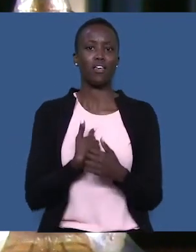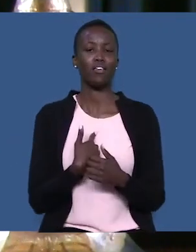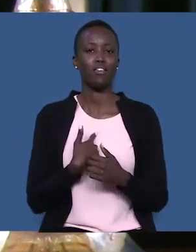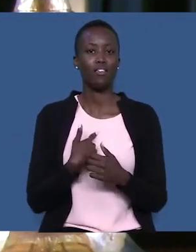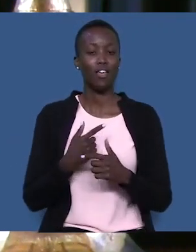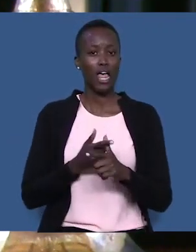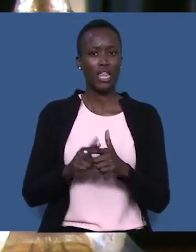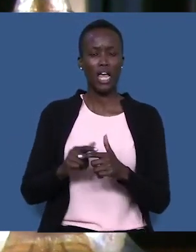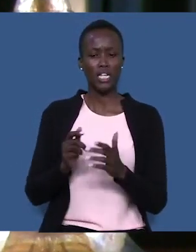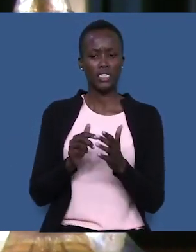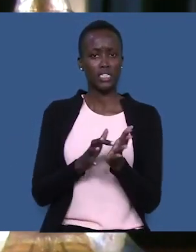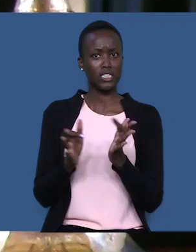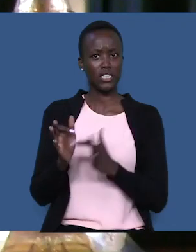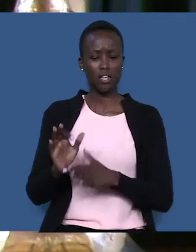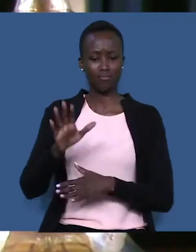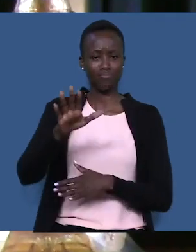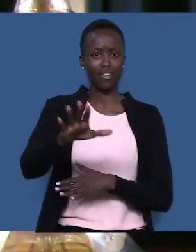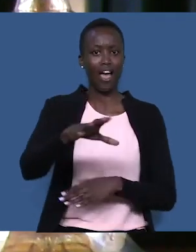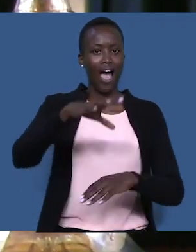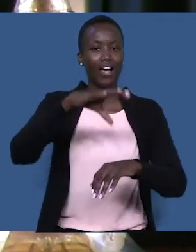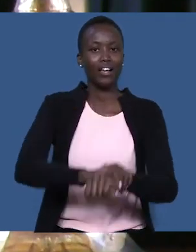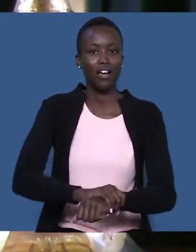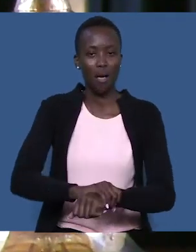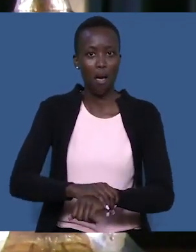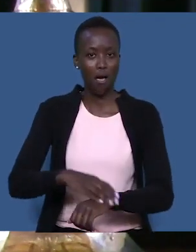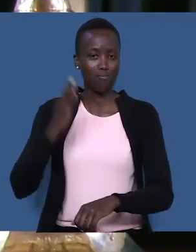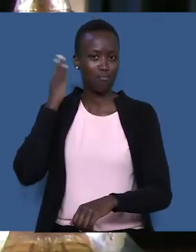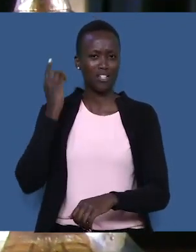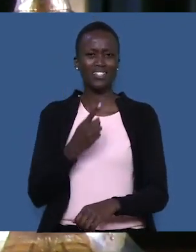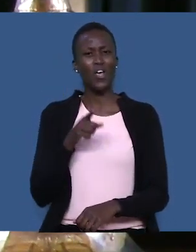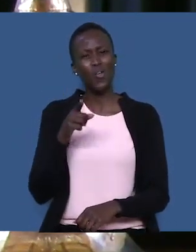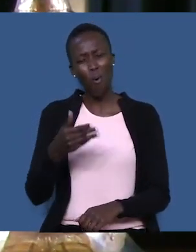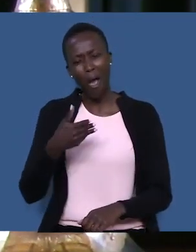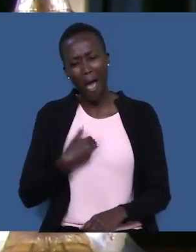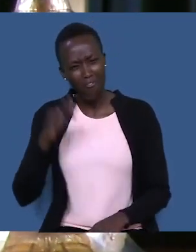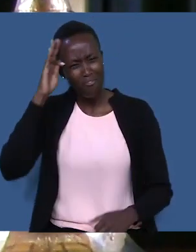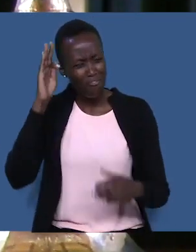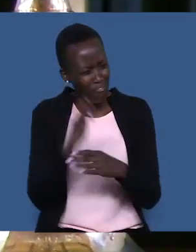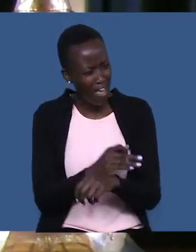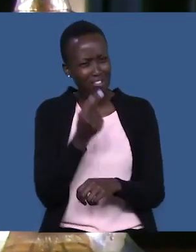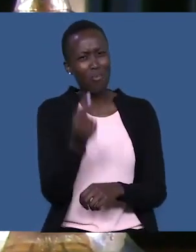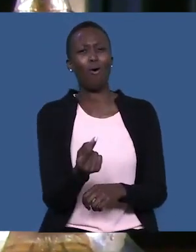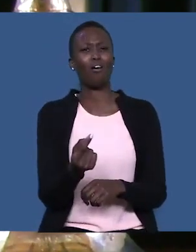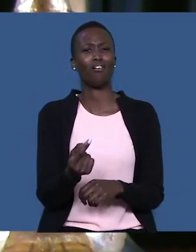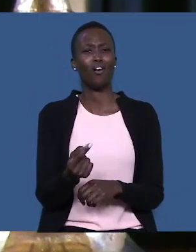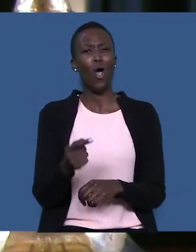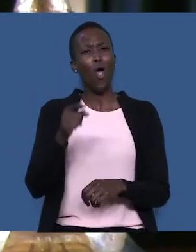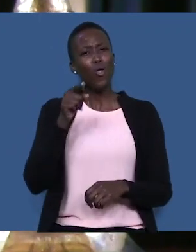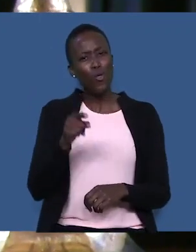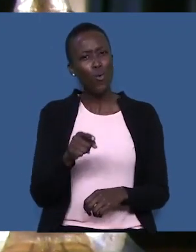immediately Jesus stretched forth his hand and caught him and said to him, O ye of little faith, why did